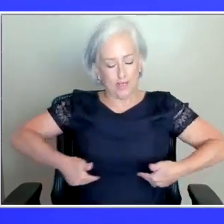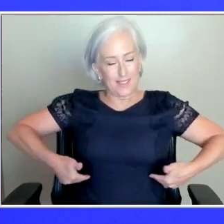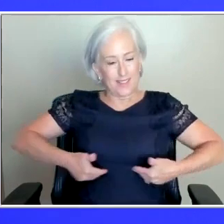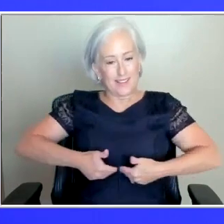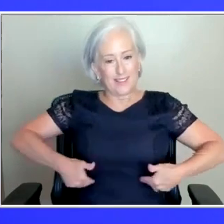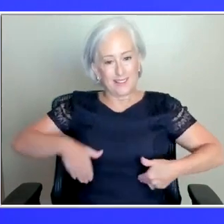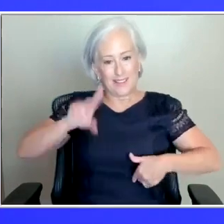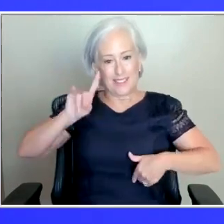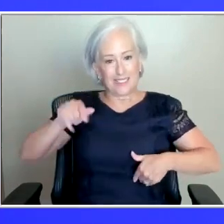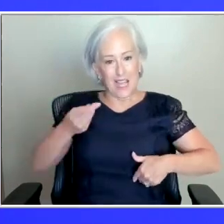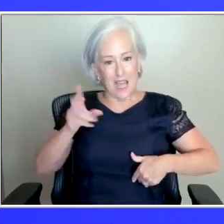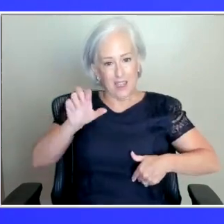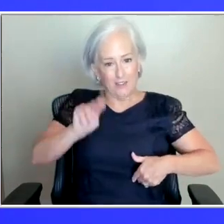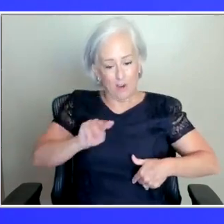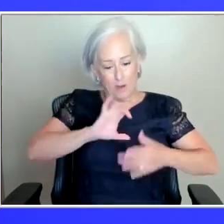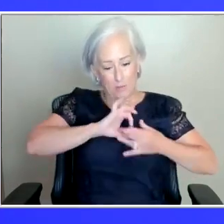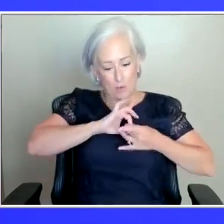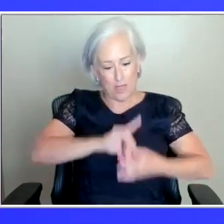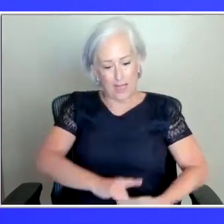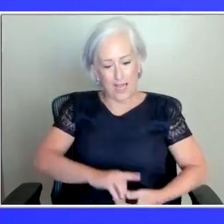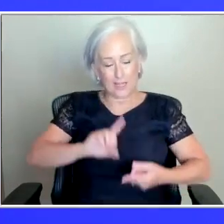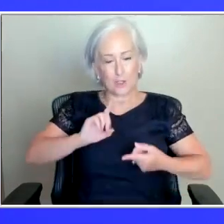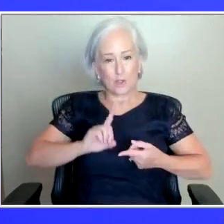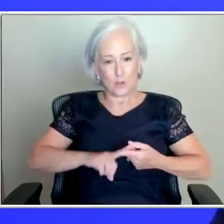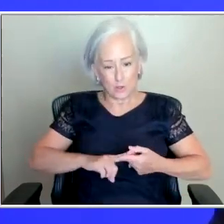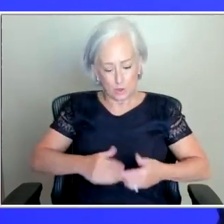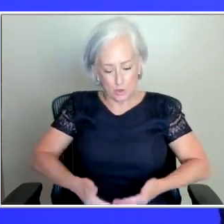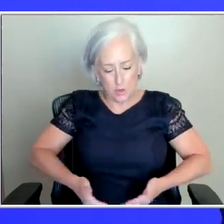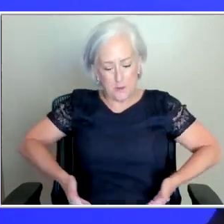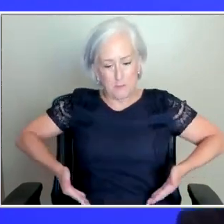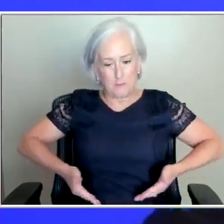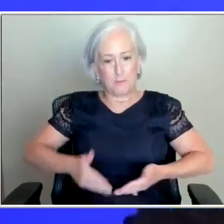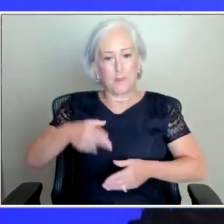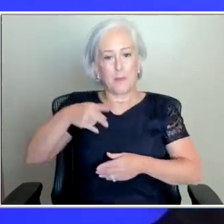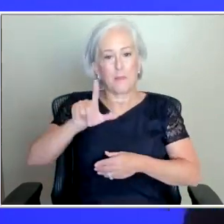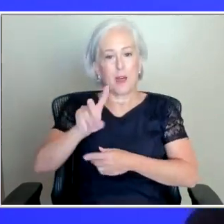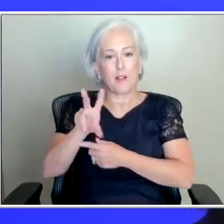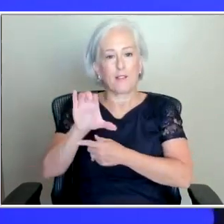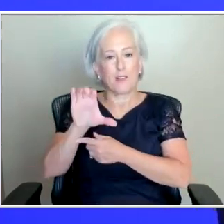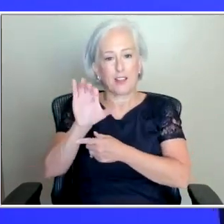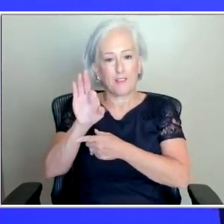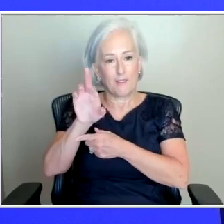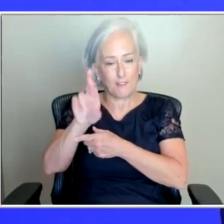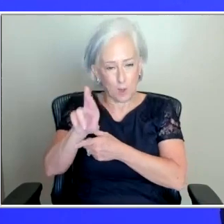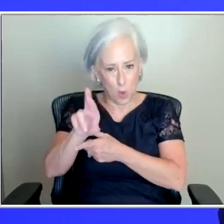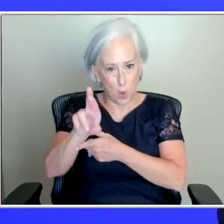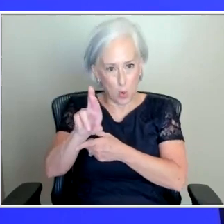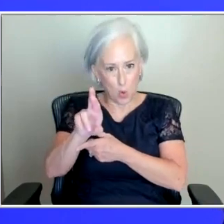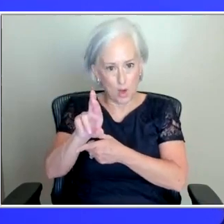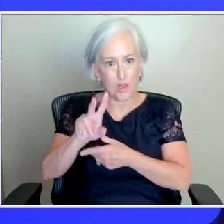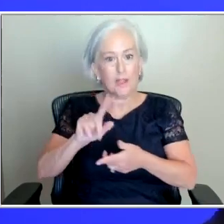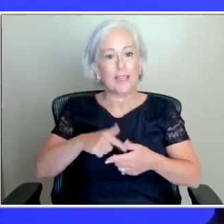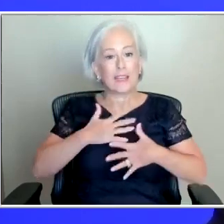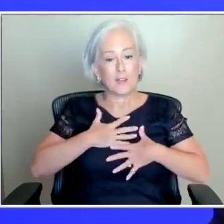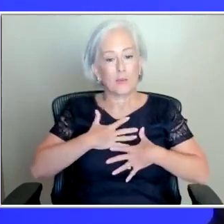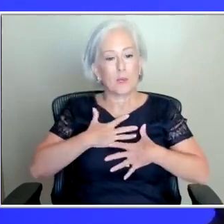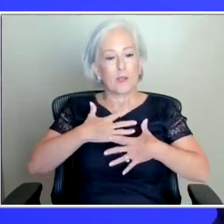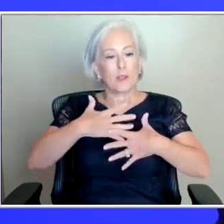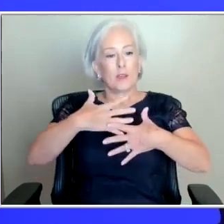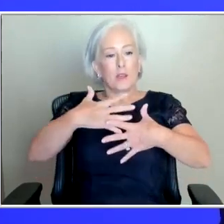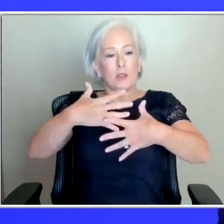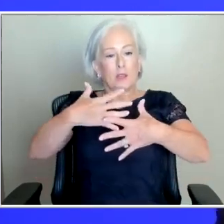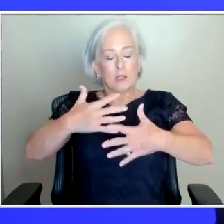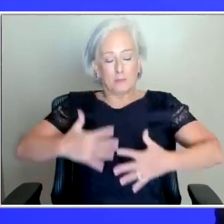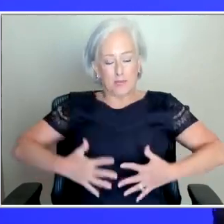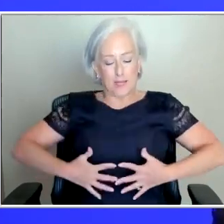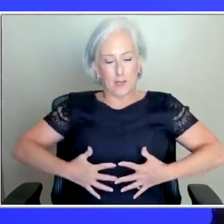breathing correctly. So with deep breathing, the abdomen and lower rib cage should expand outward. Your respiratory diaphragm